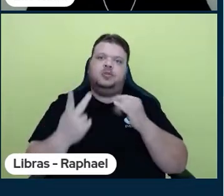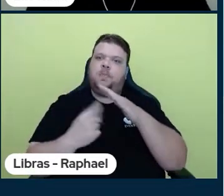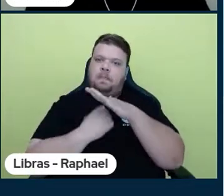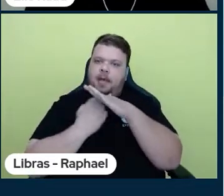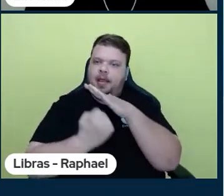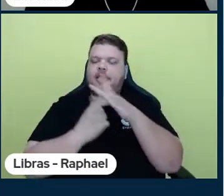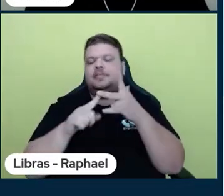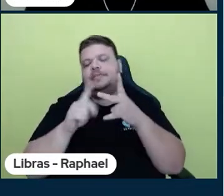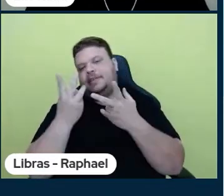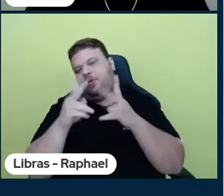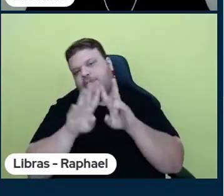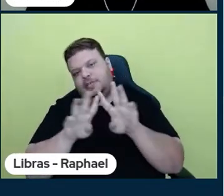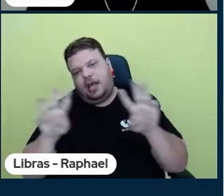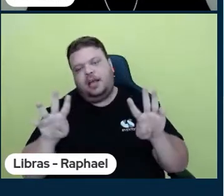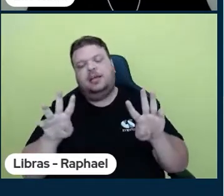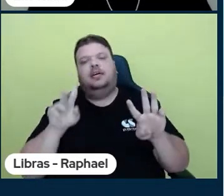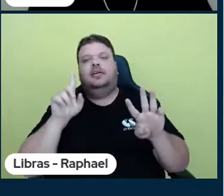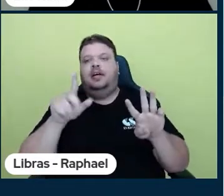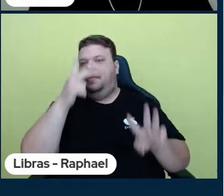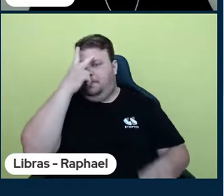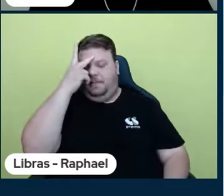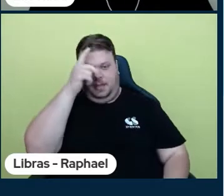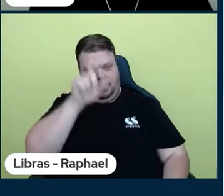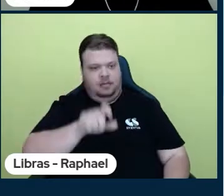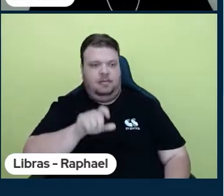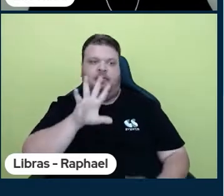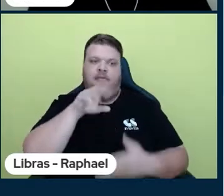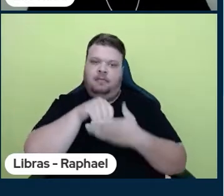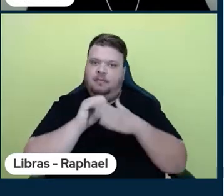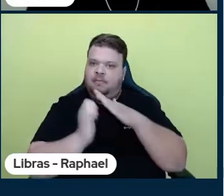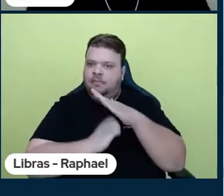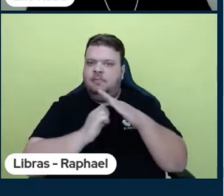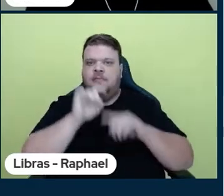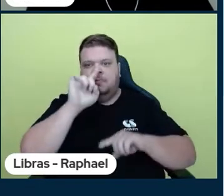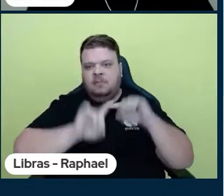knowledge panel for a product, an OpenAI product.